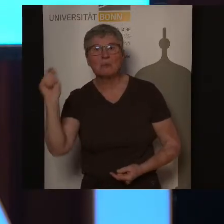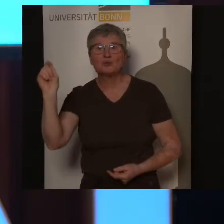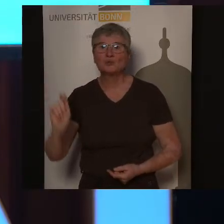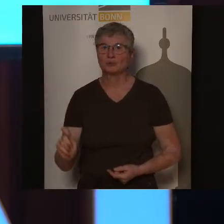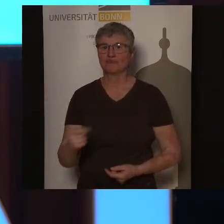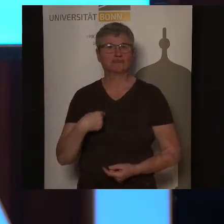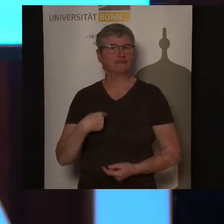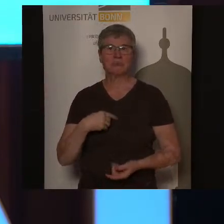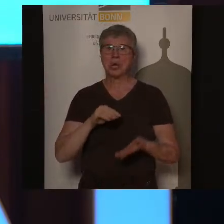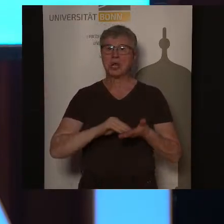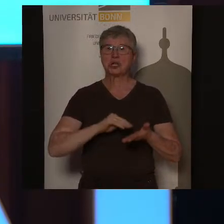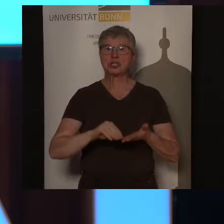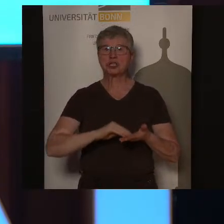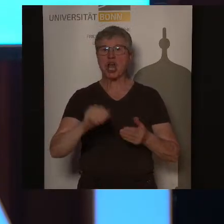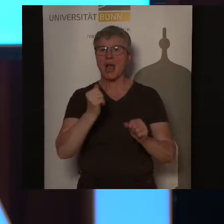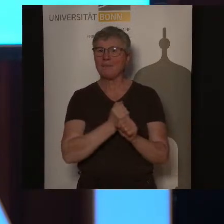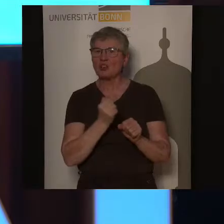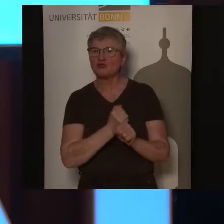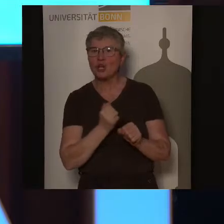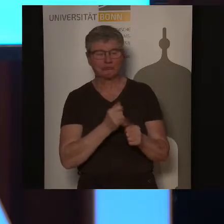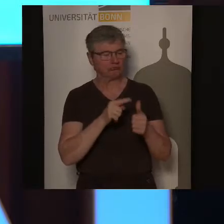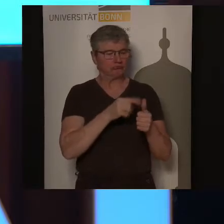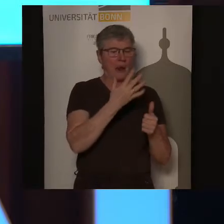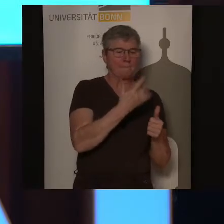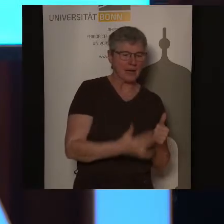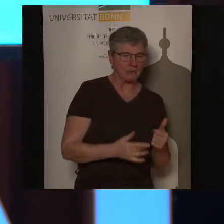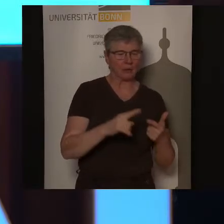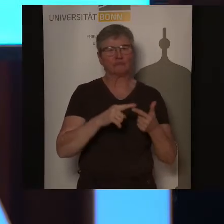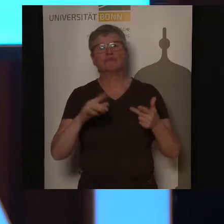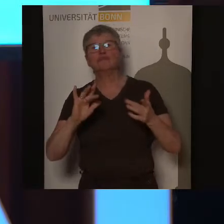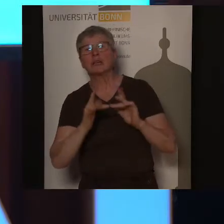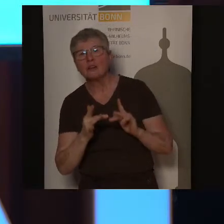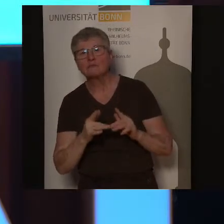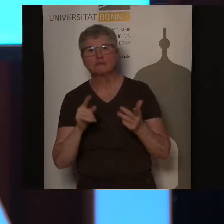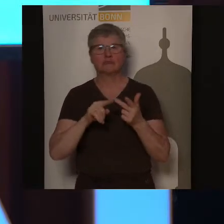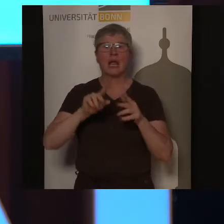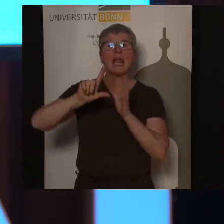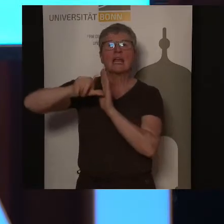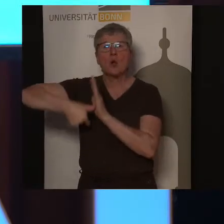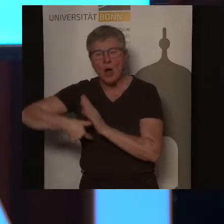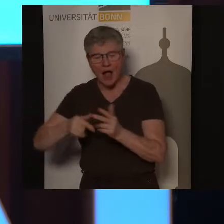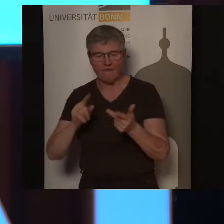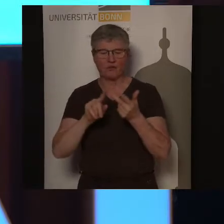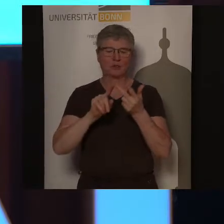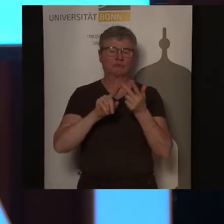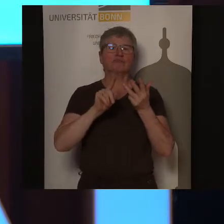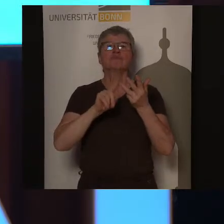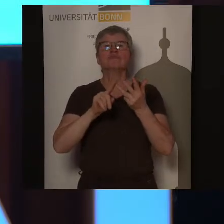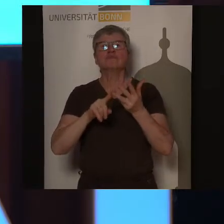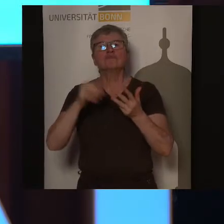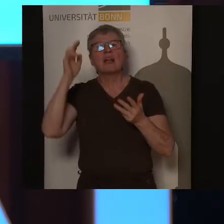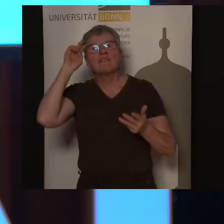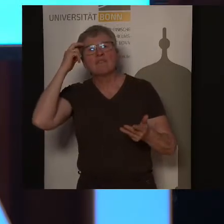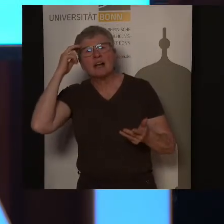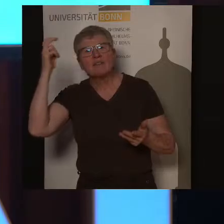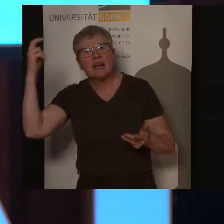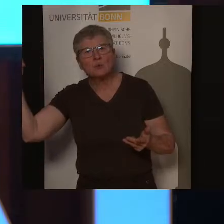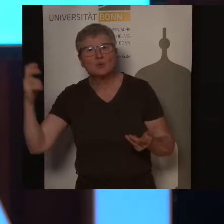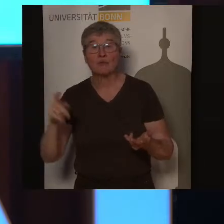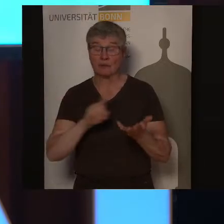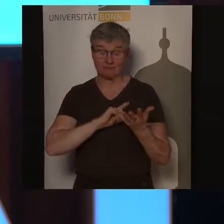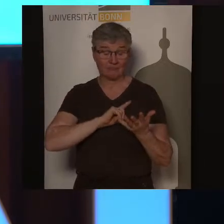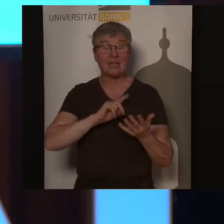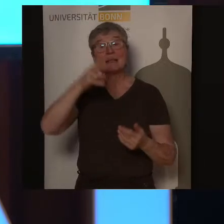it's completely independent of what you are studying. We have people who study IT, geography,